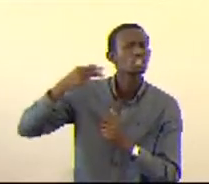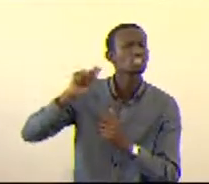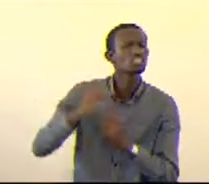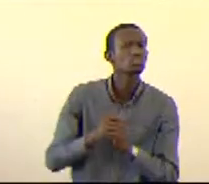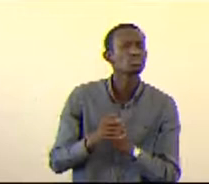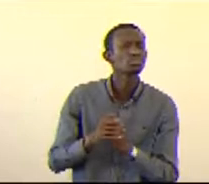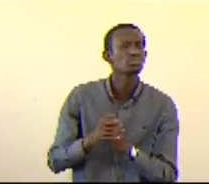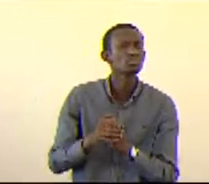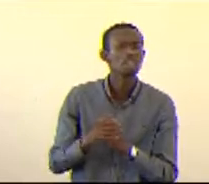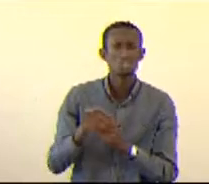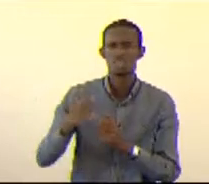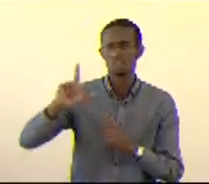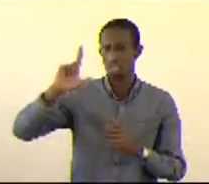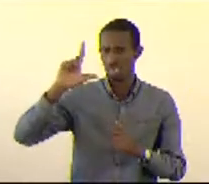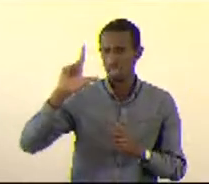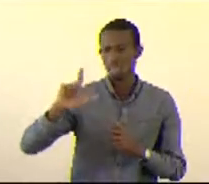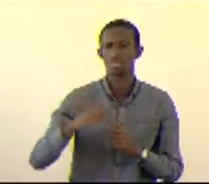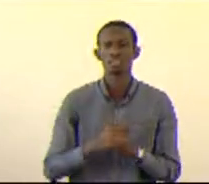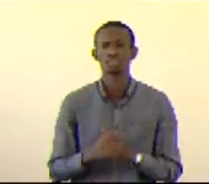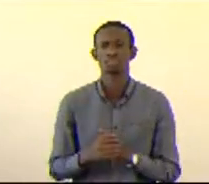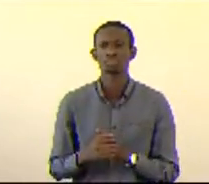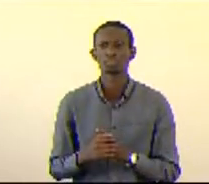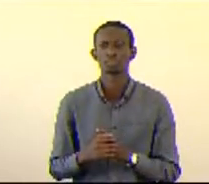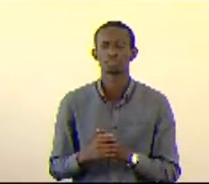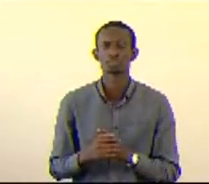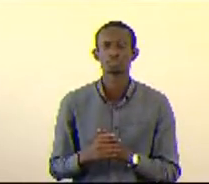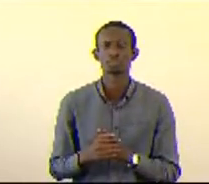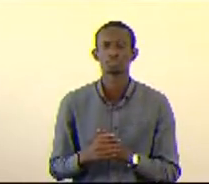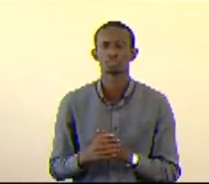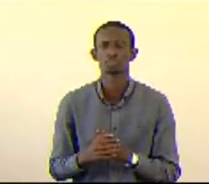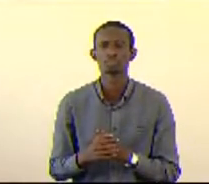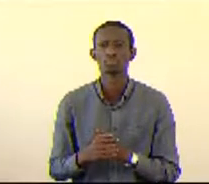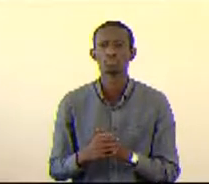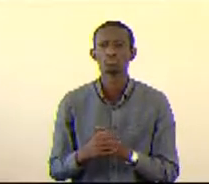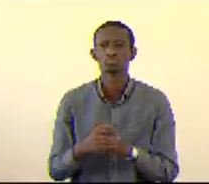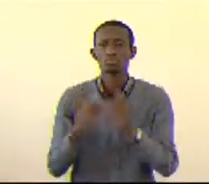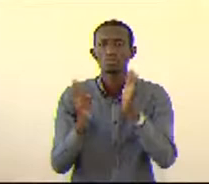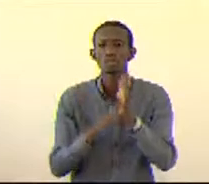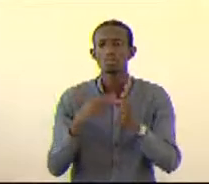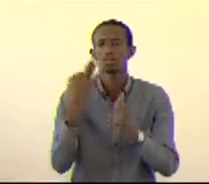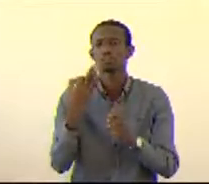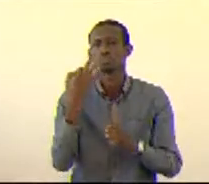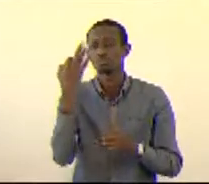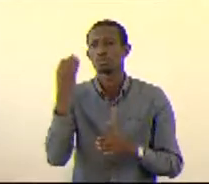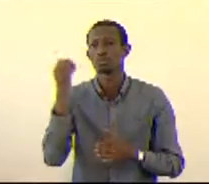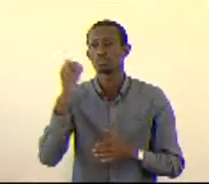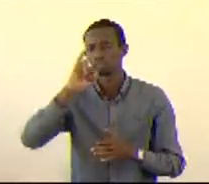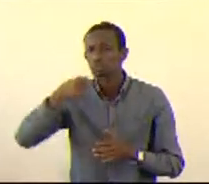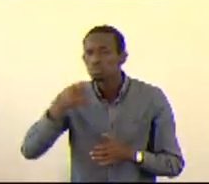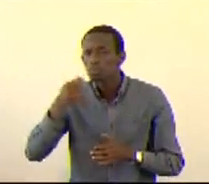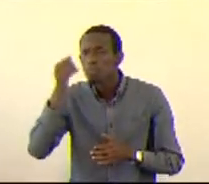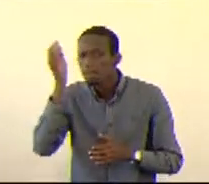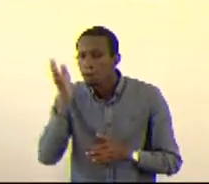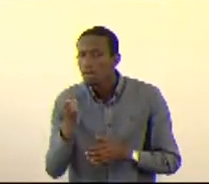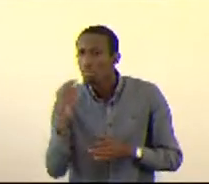F. So specific latent heat of fusion is 330 joules per gram. That's what they have